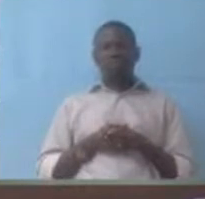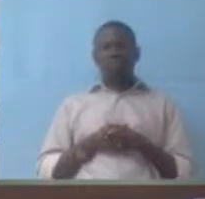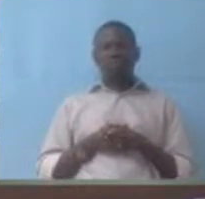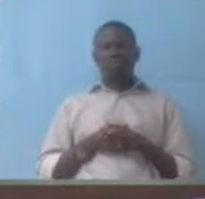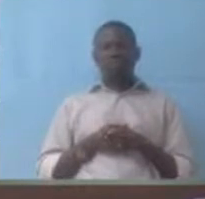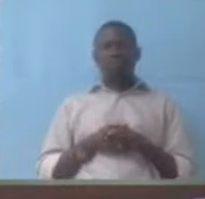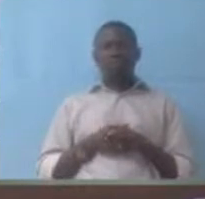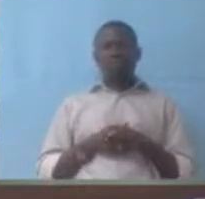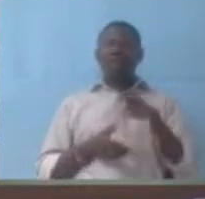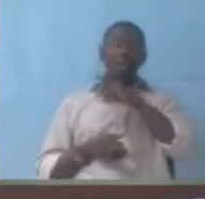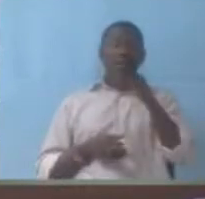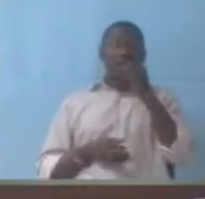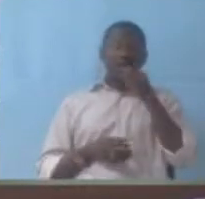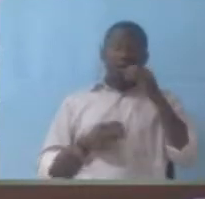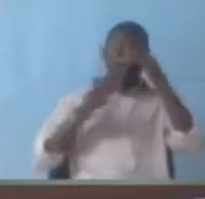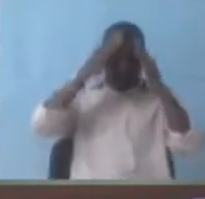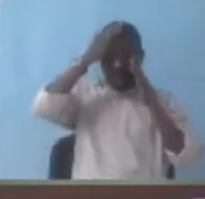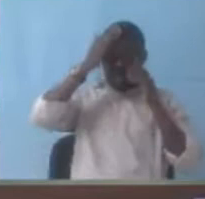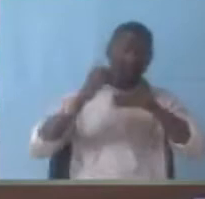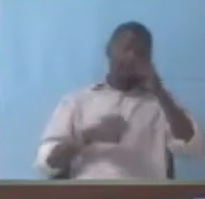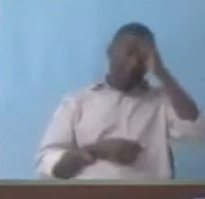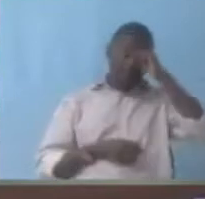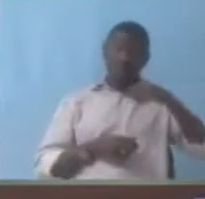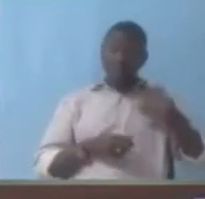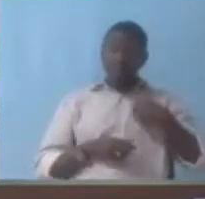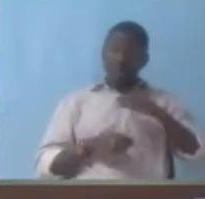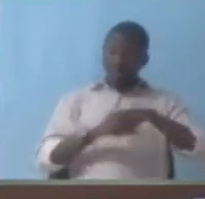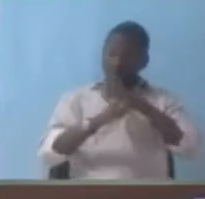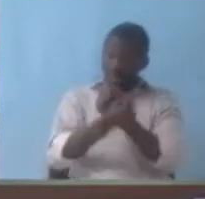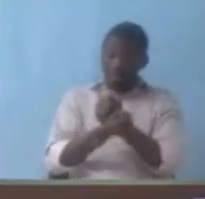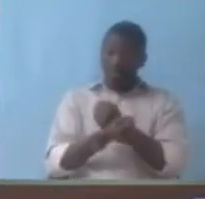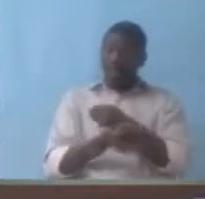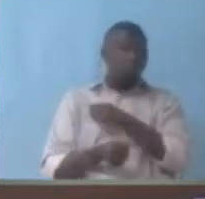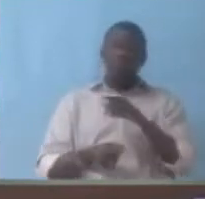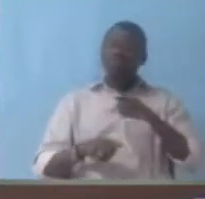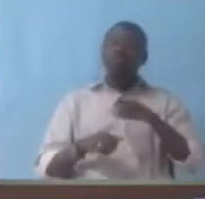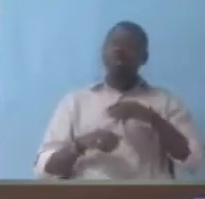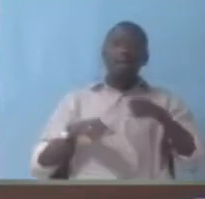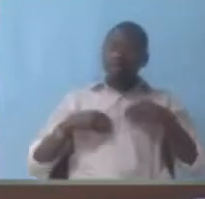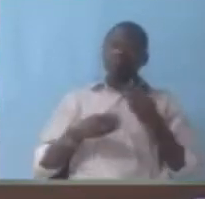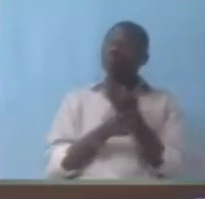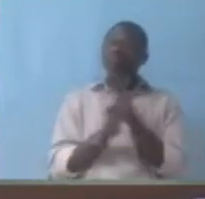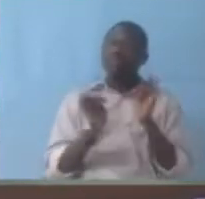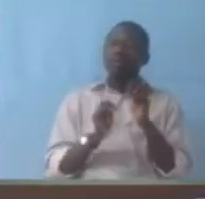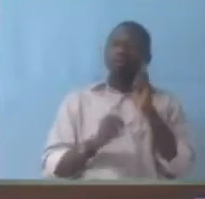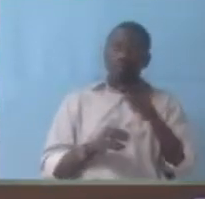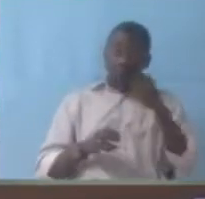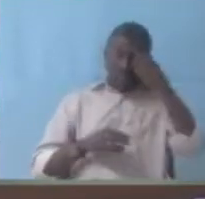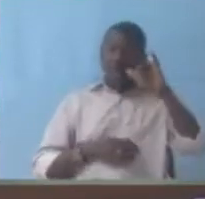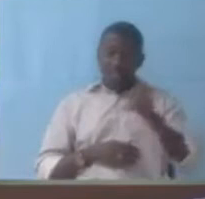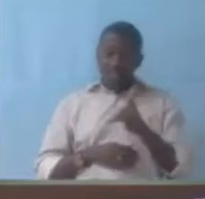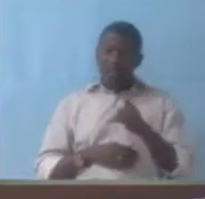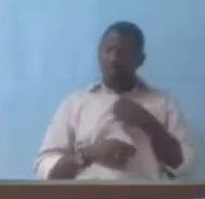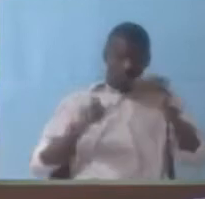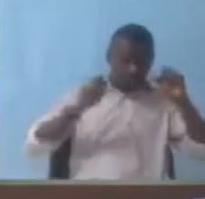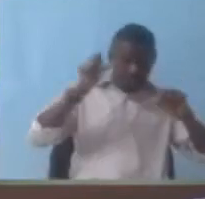they could subject the detention to reviews. Ari sontako womutolu kamolu sindi si sonne jubero ke